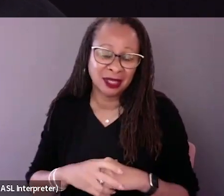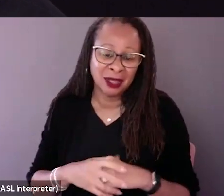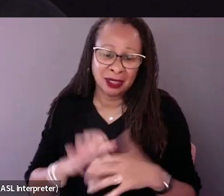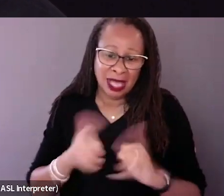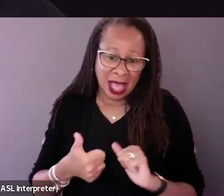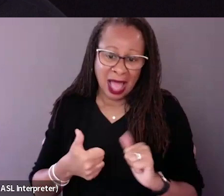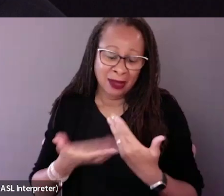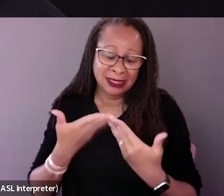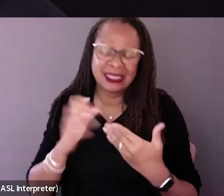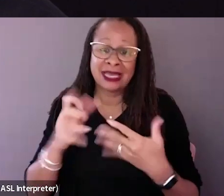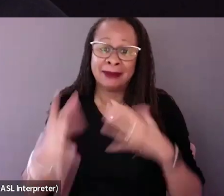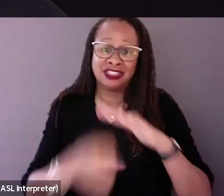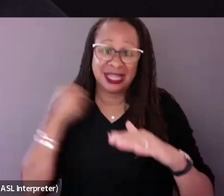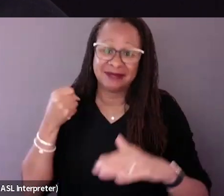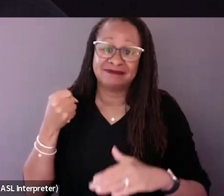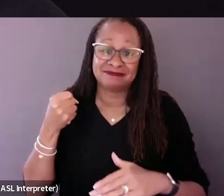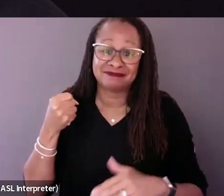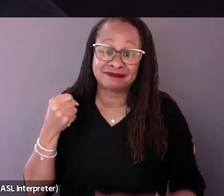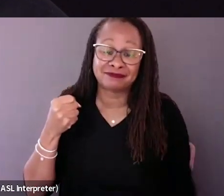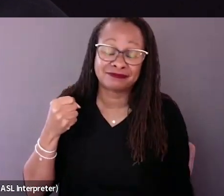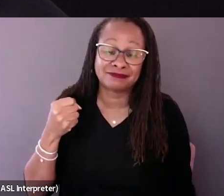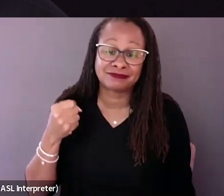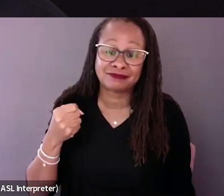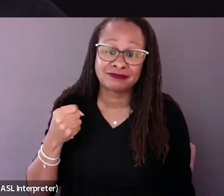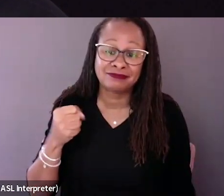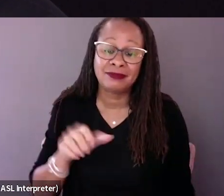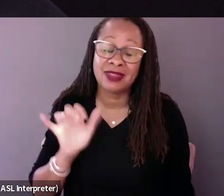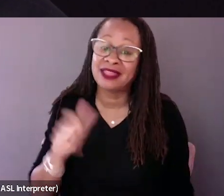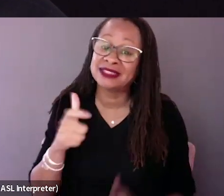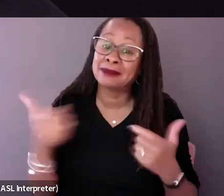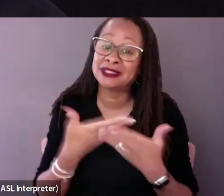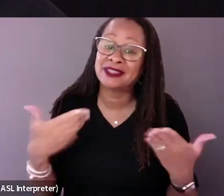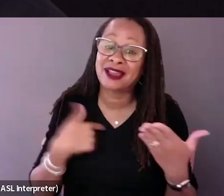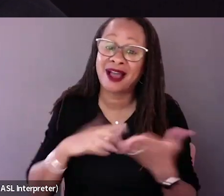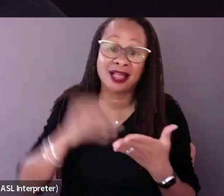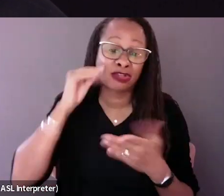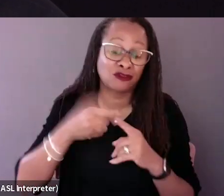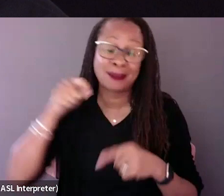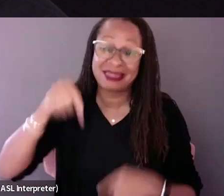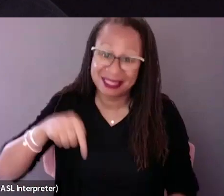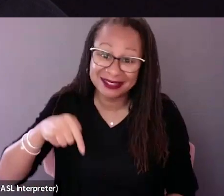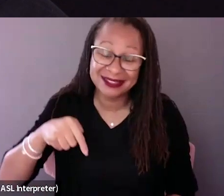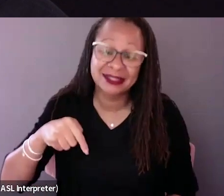it could be taken away. And that's the biggest thing that I learned from this.